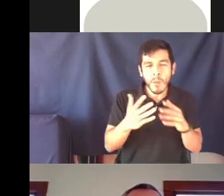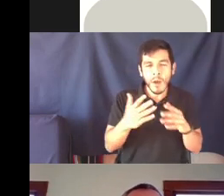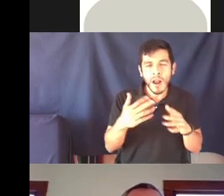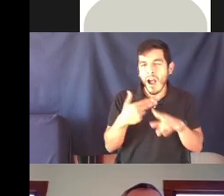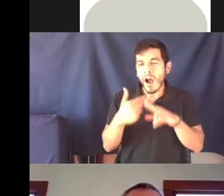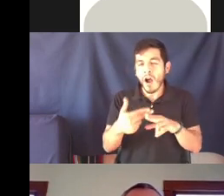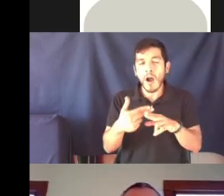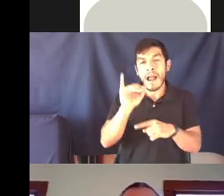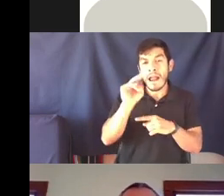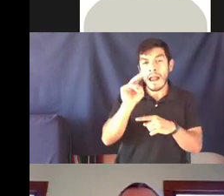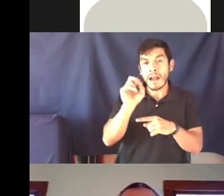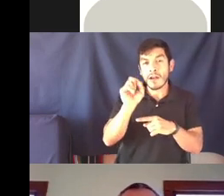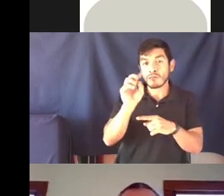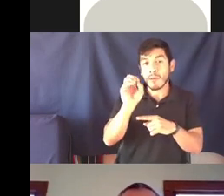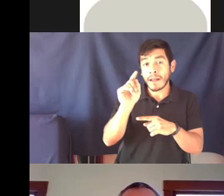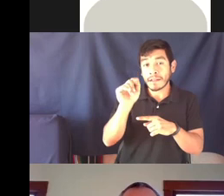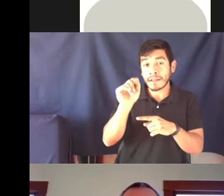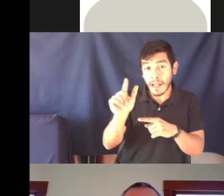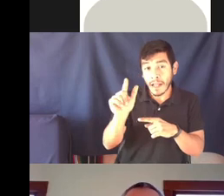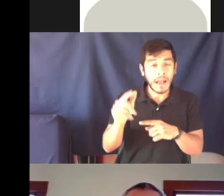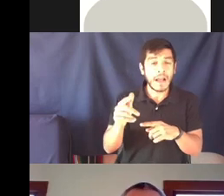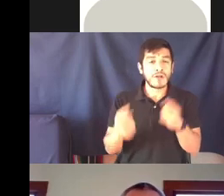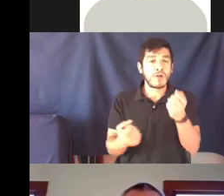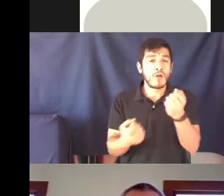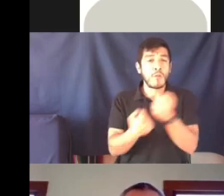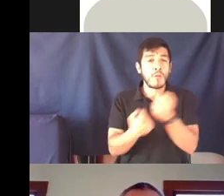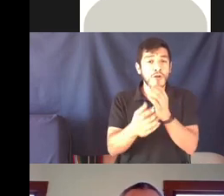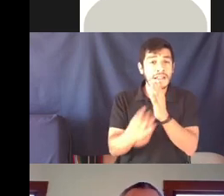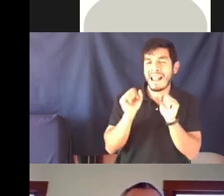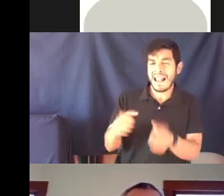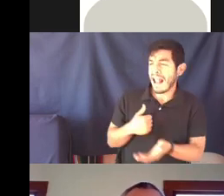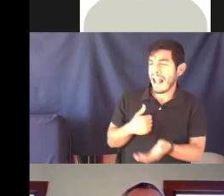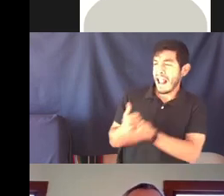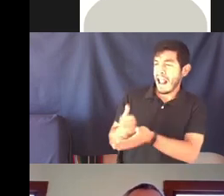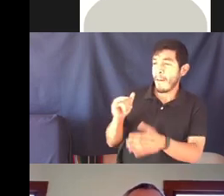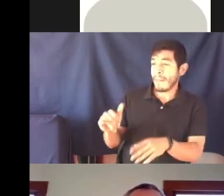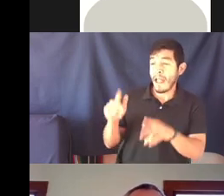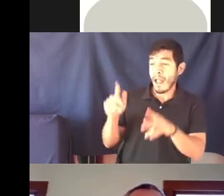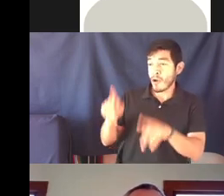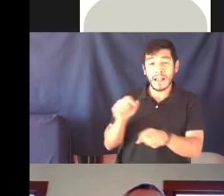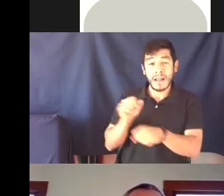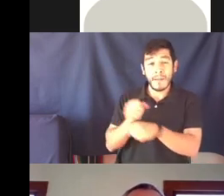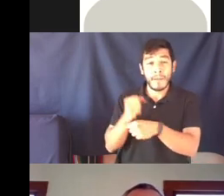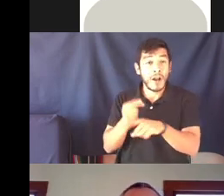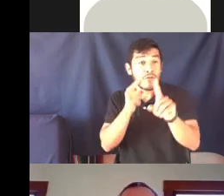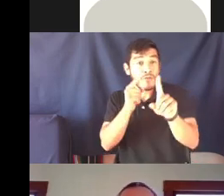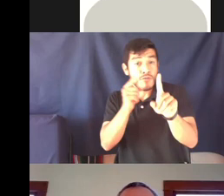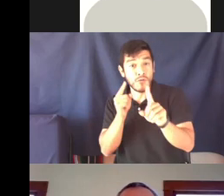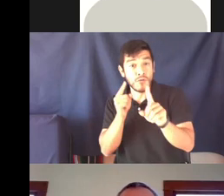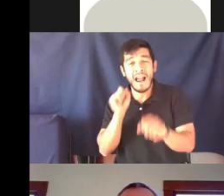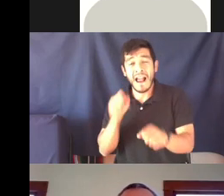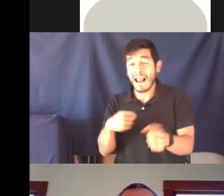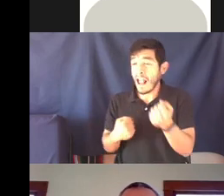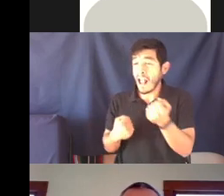So can I help that young person set goals? Can I support their pursuit of those goals? Can I help them